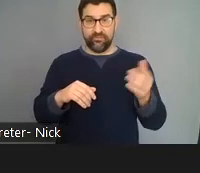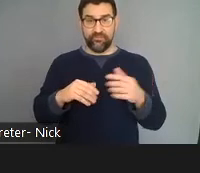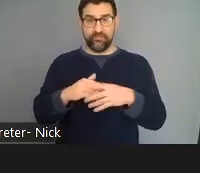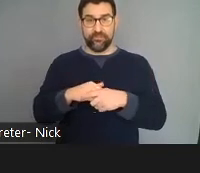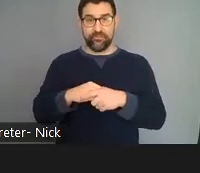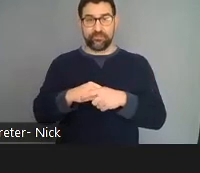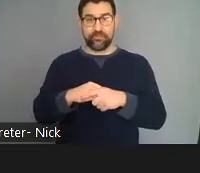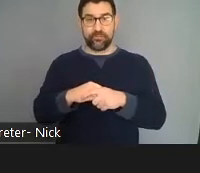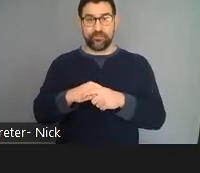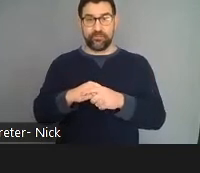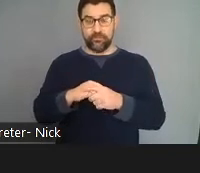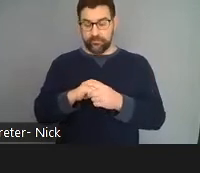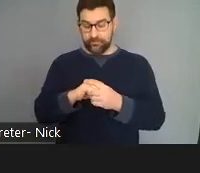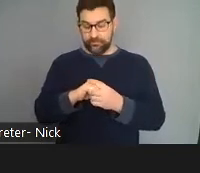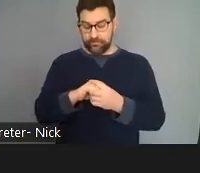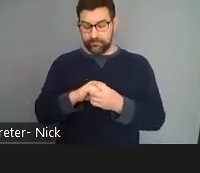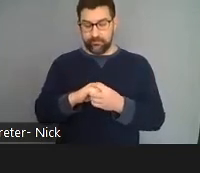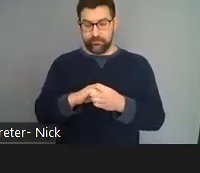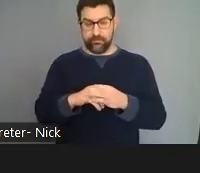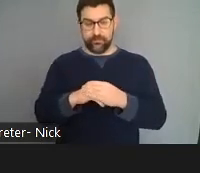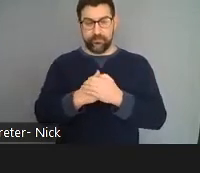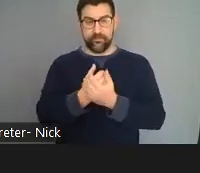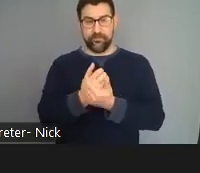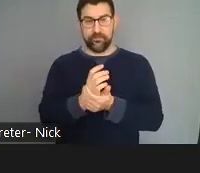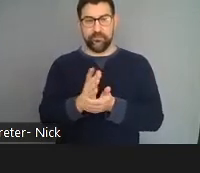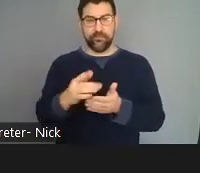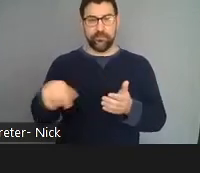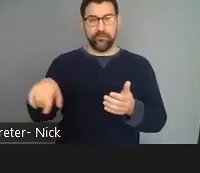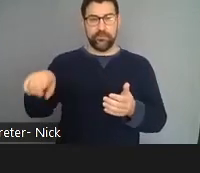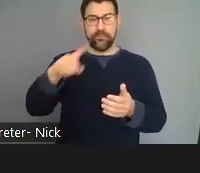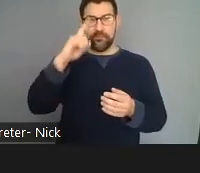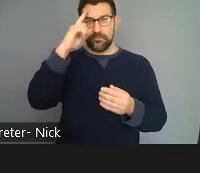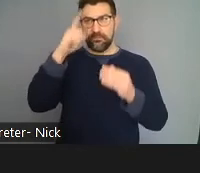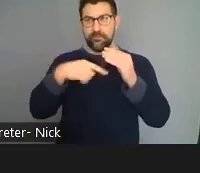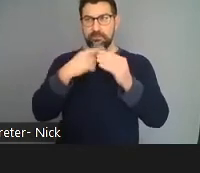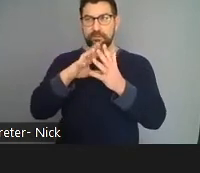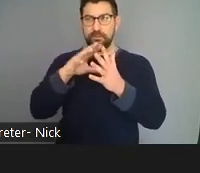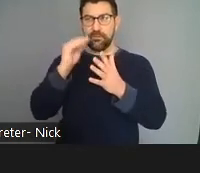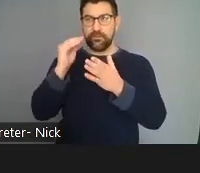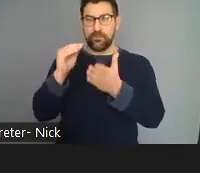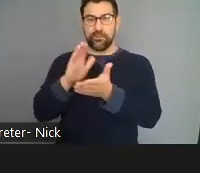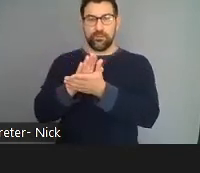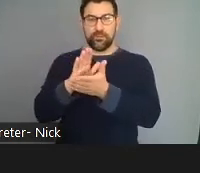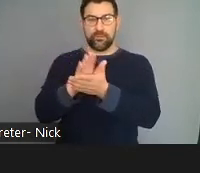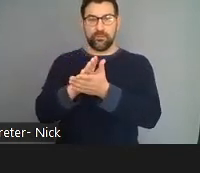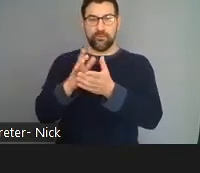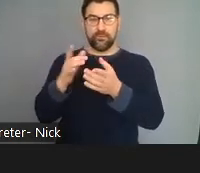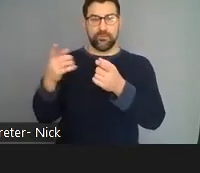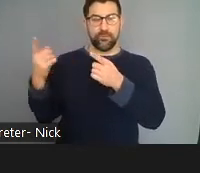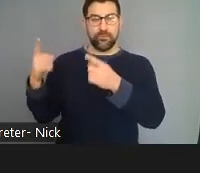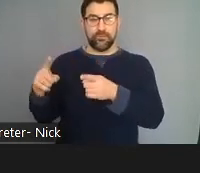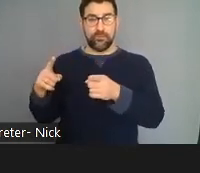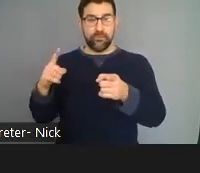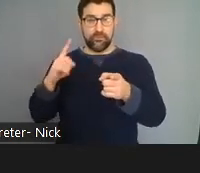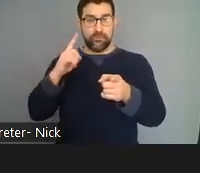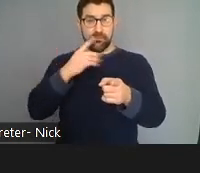our guests to think about learning in schools as it happens. And do you think that there would be a